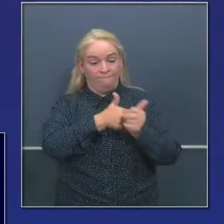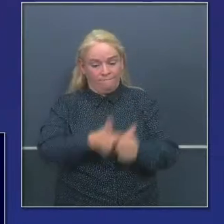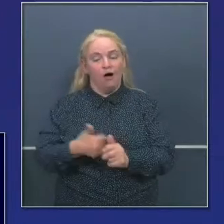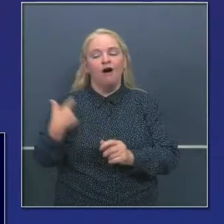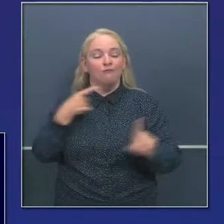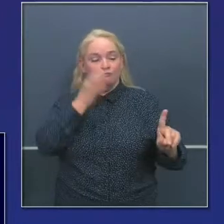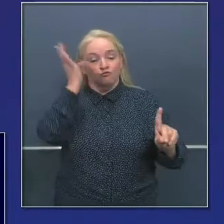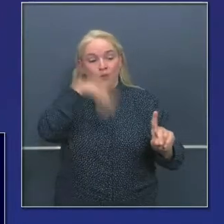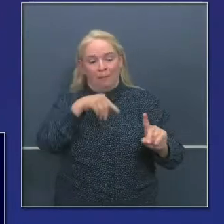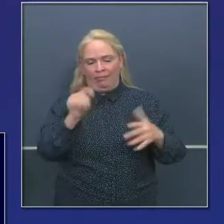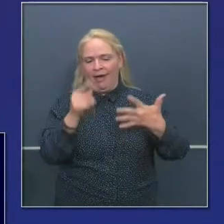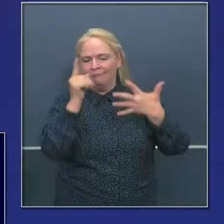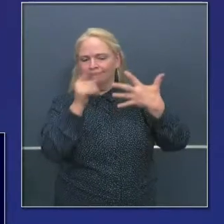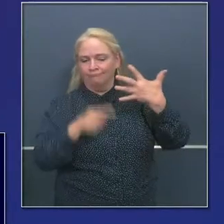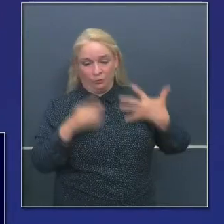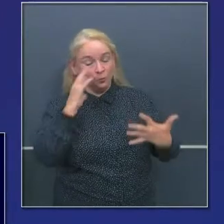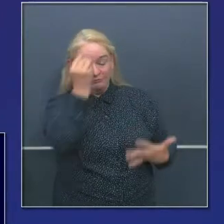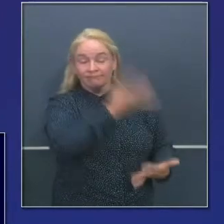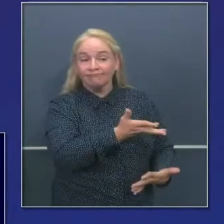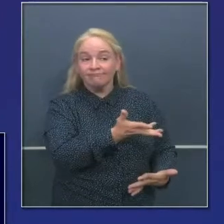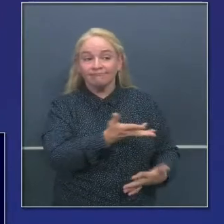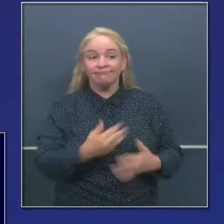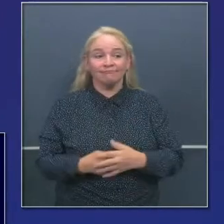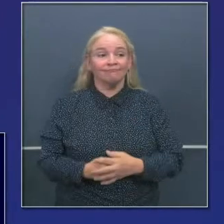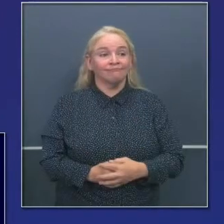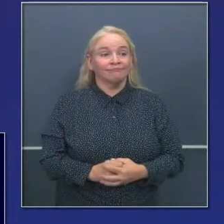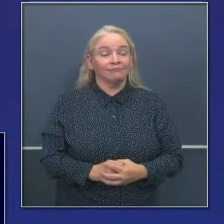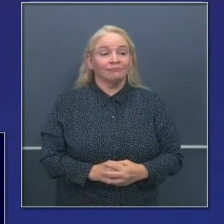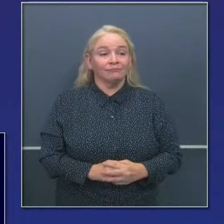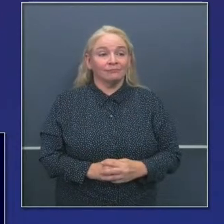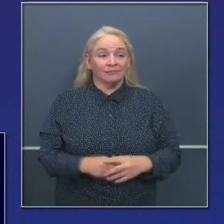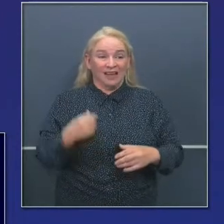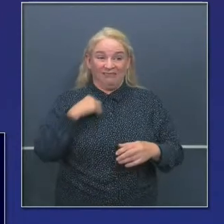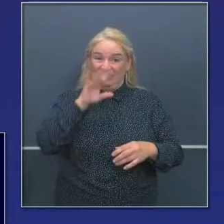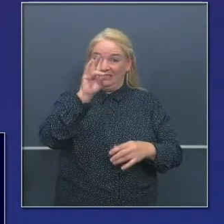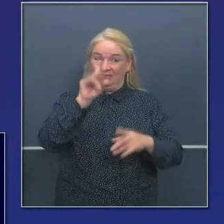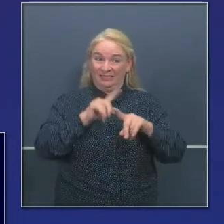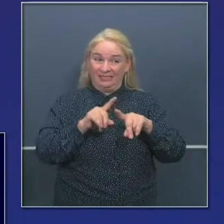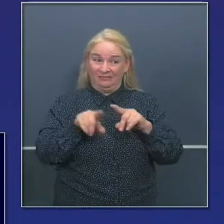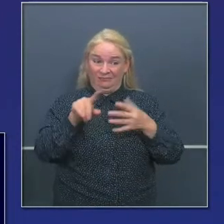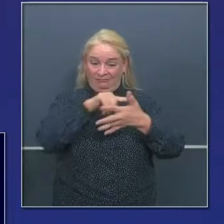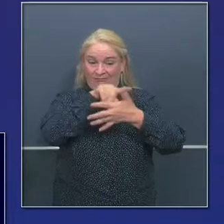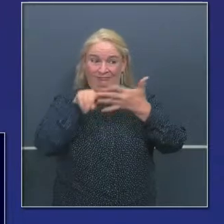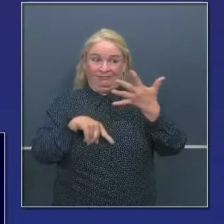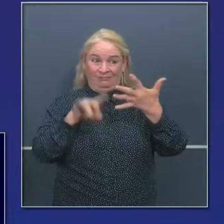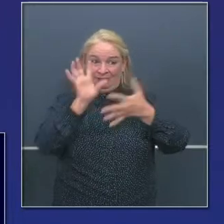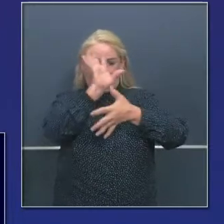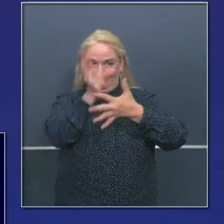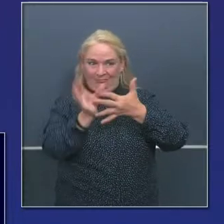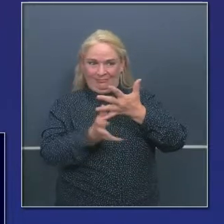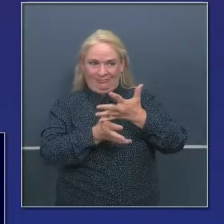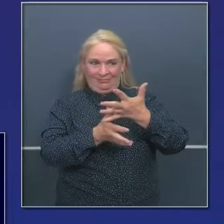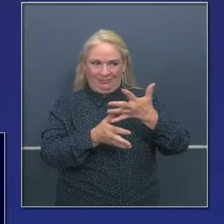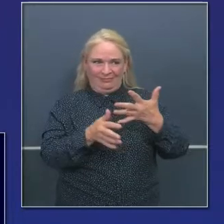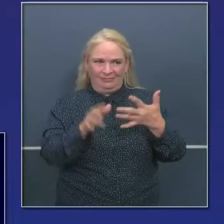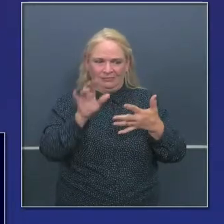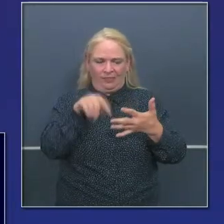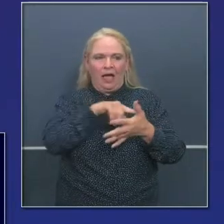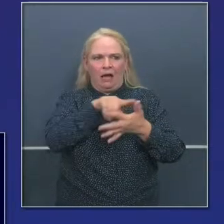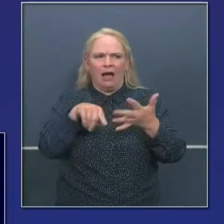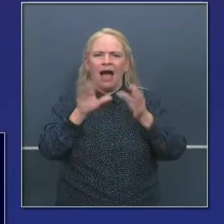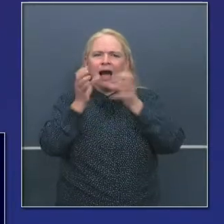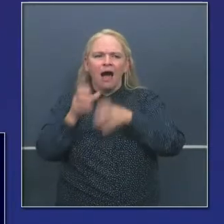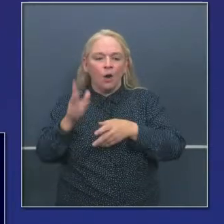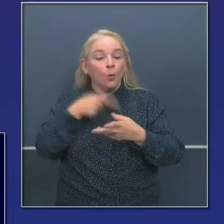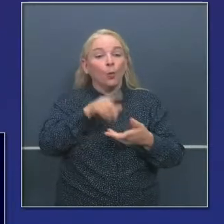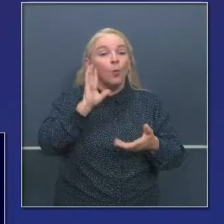state, teams of anywhere from 7 state agencies to as many as 10 state agencies that will be going out in the